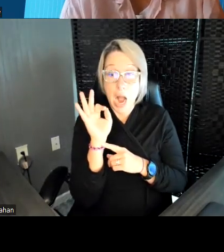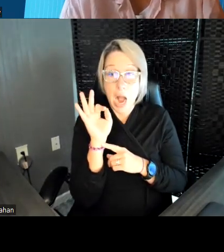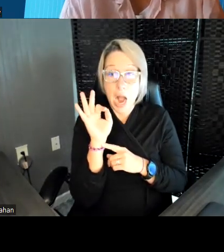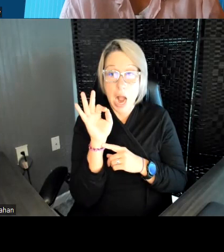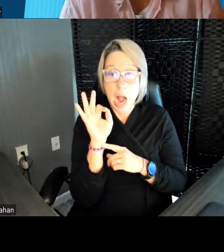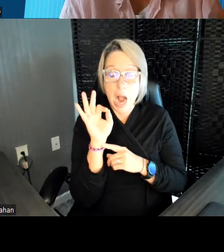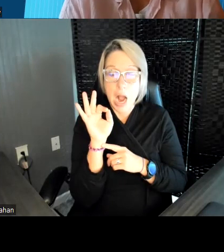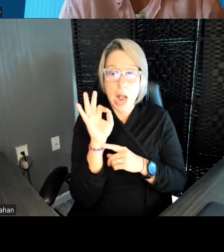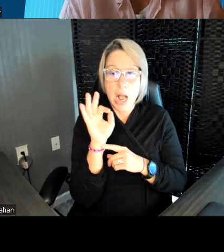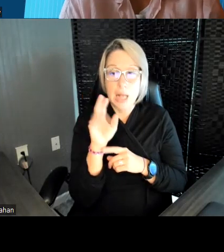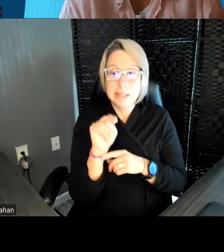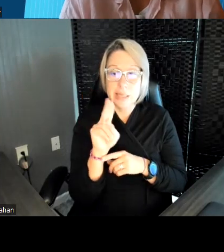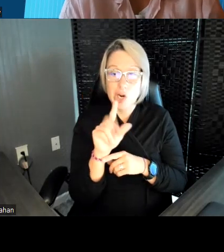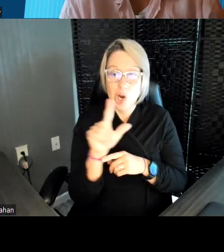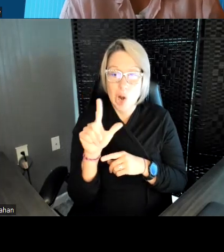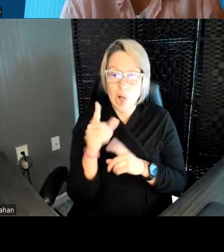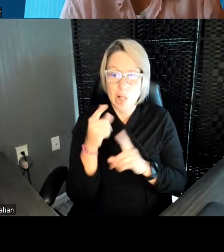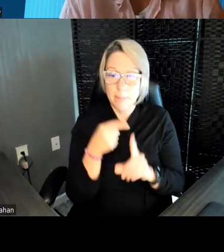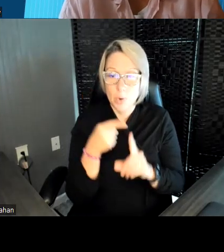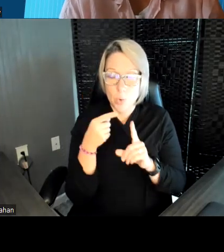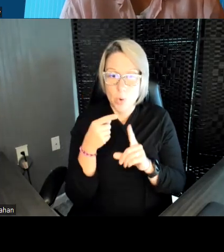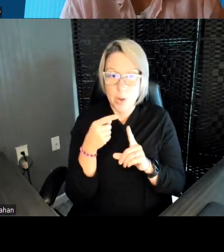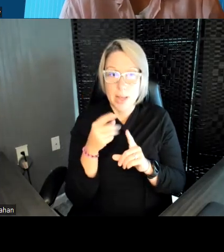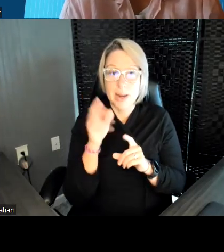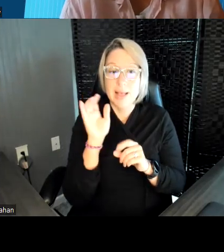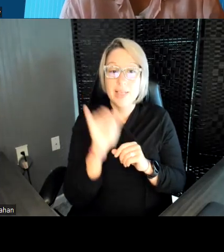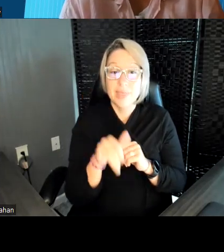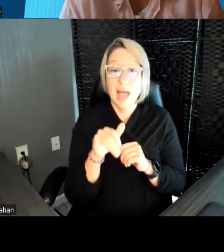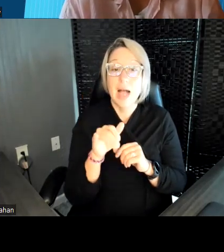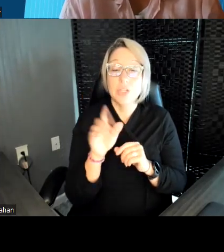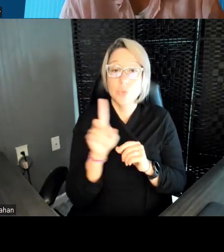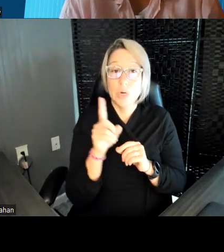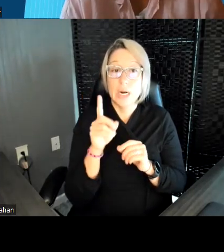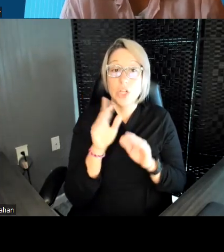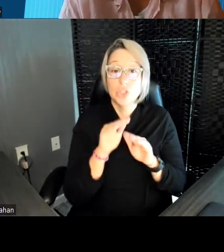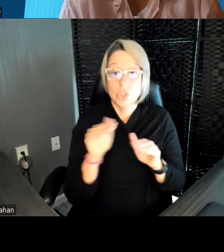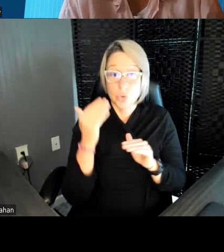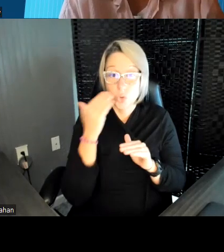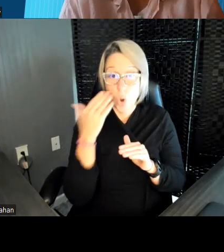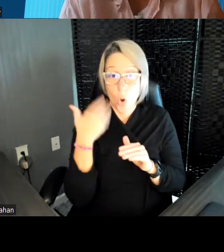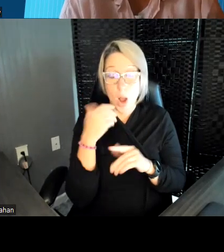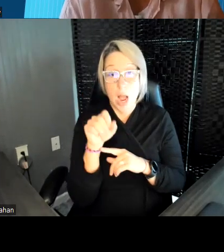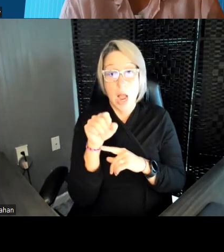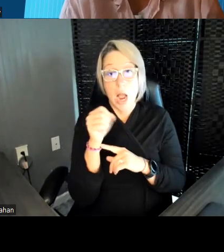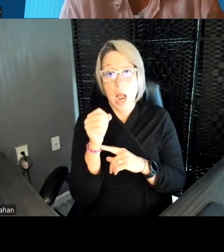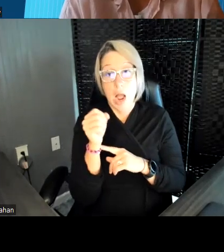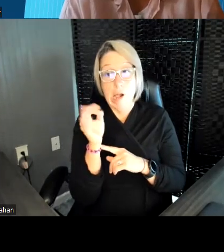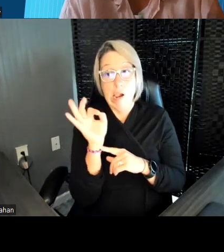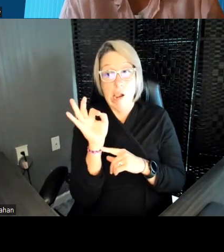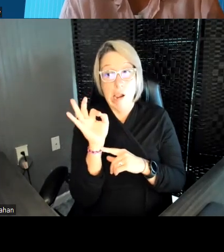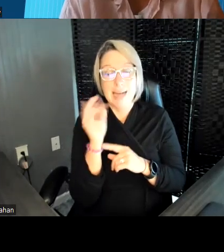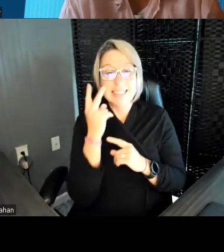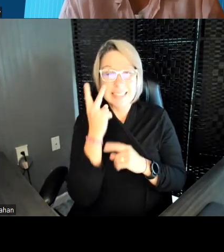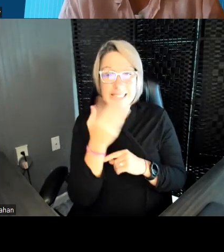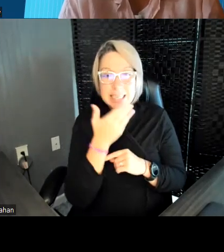point, N-U-L-L. And it's the point that kids know that when I do this particular head and eye posture, I actually see better, and we never